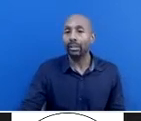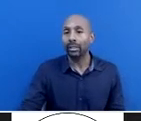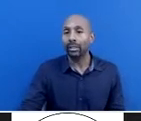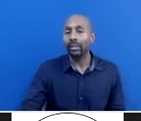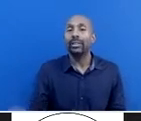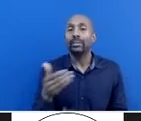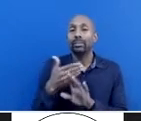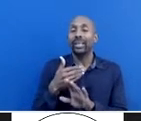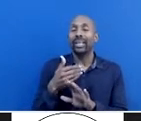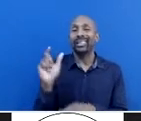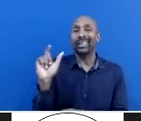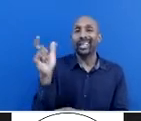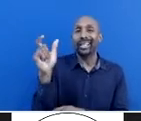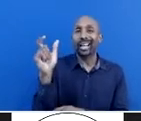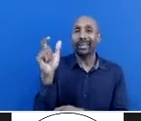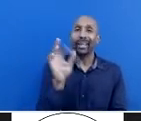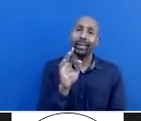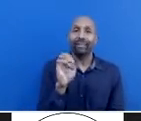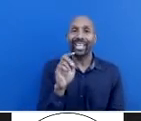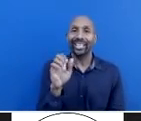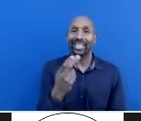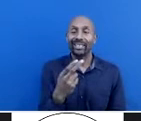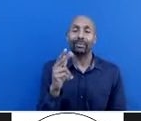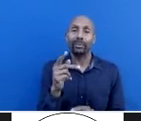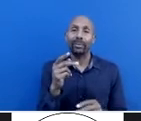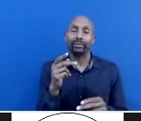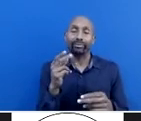pre-Islamic fetish, literally.